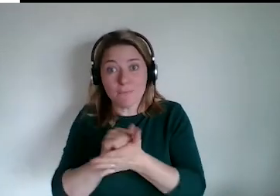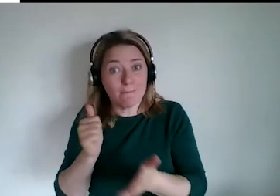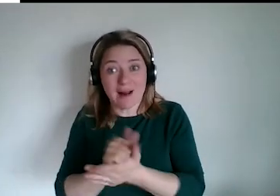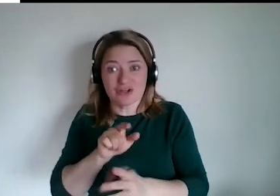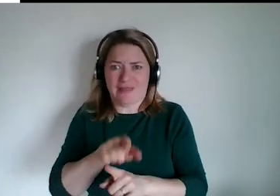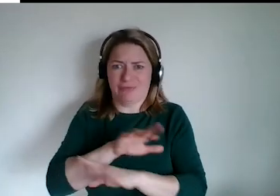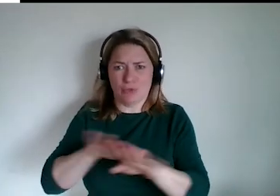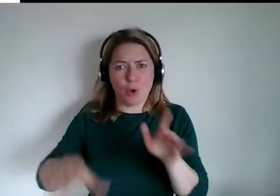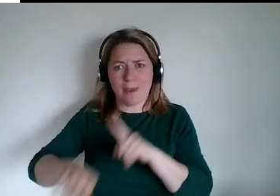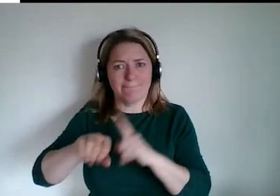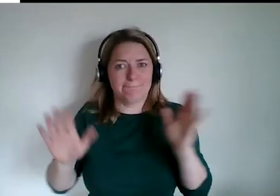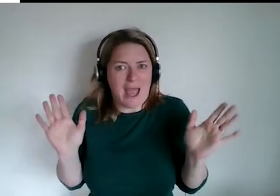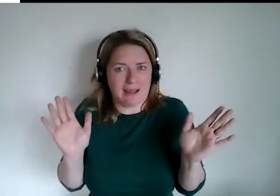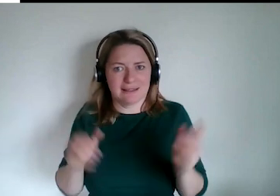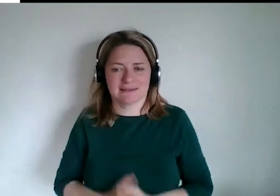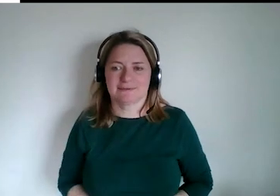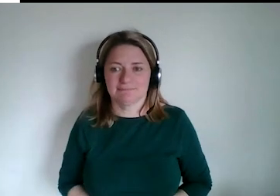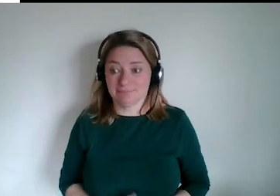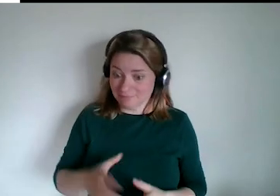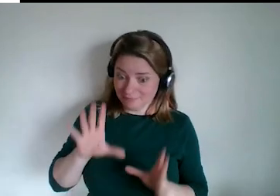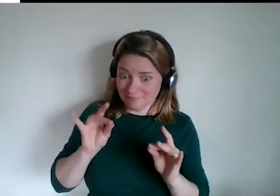All in 15 minutes, I think. Stop the clock.